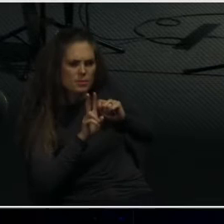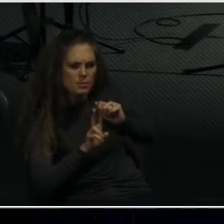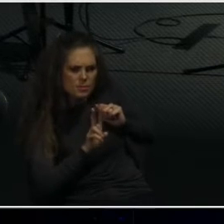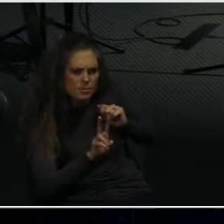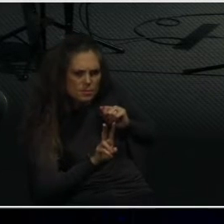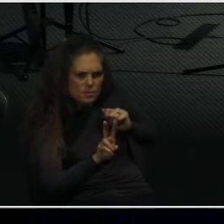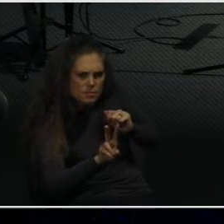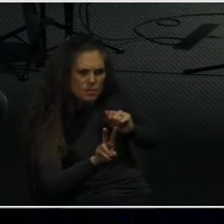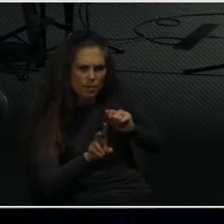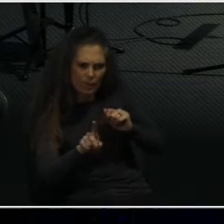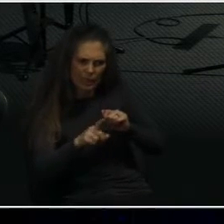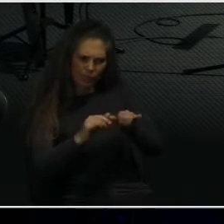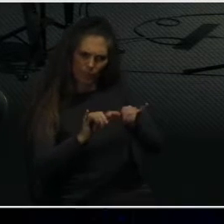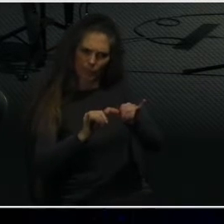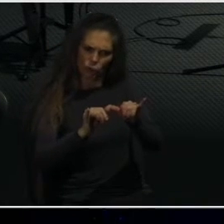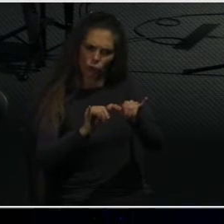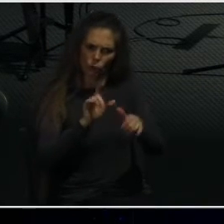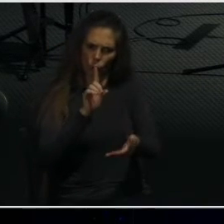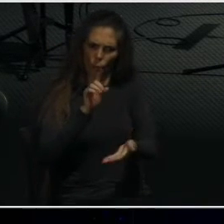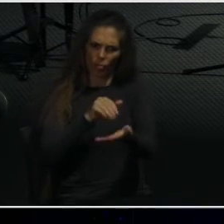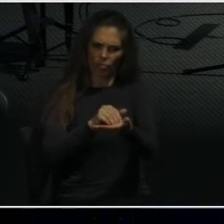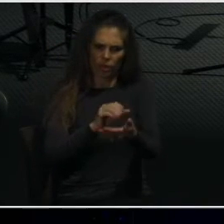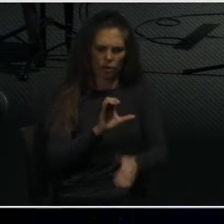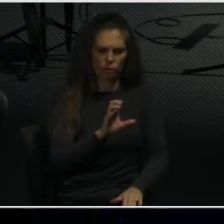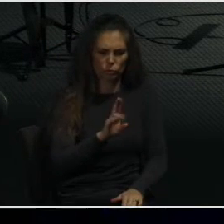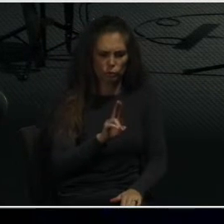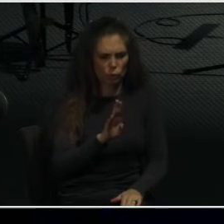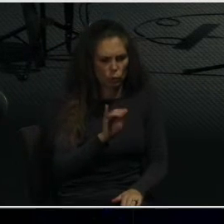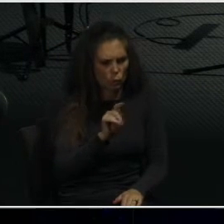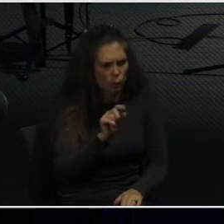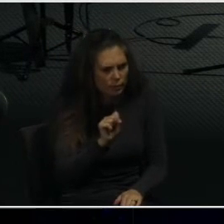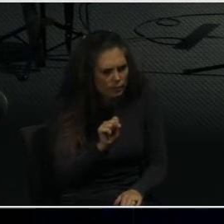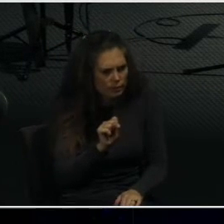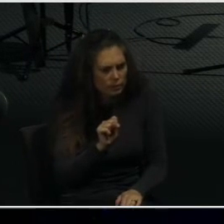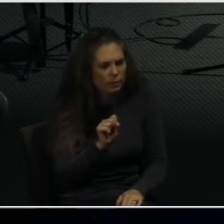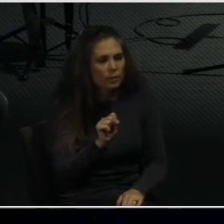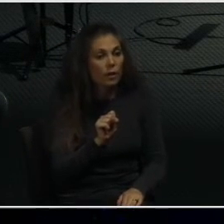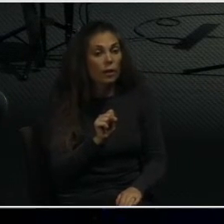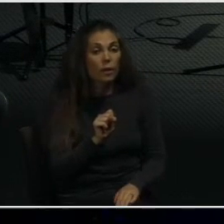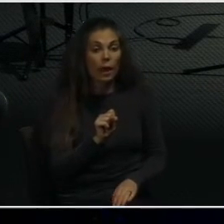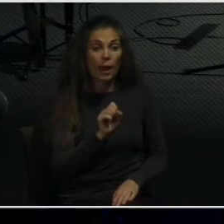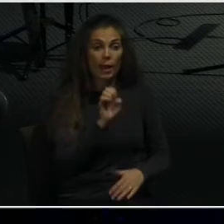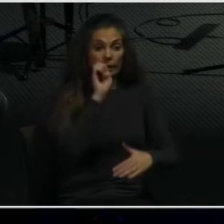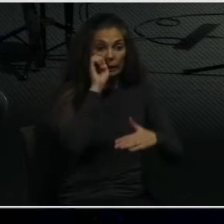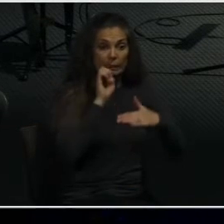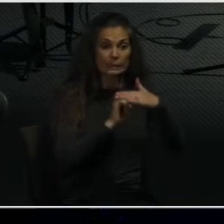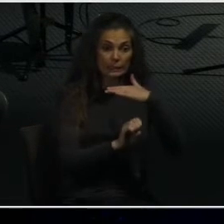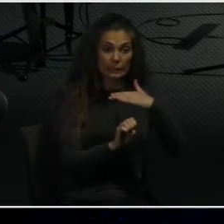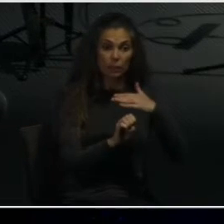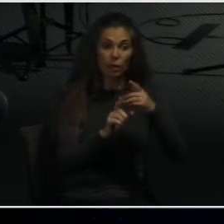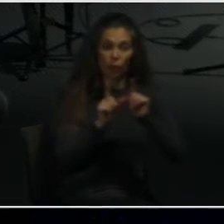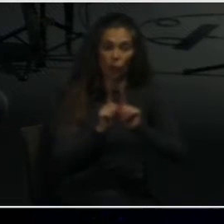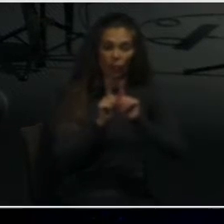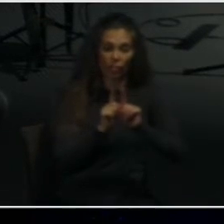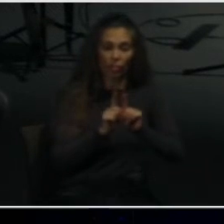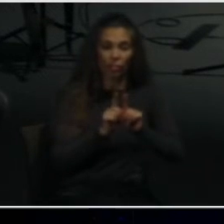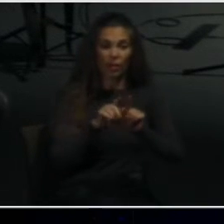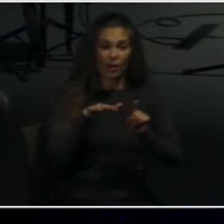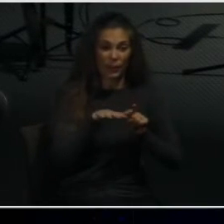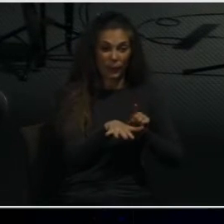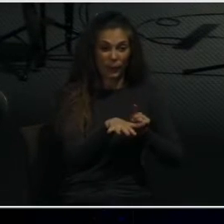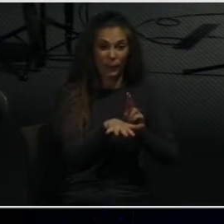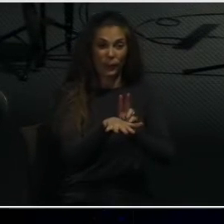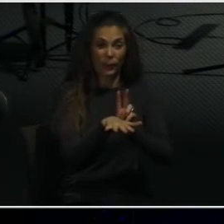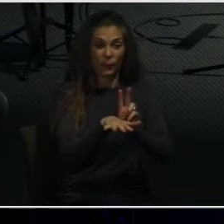and he measures these 1,000 cubits, and then Ezekiel notes the water is now ankle